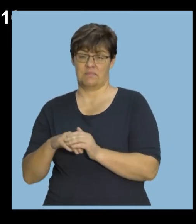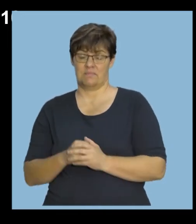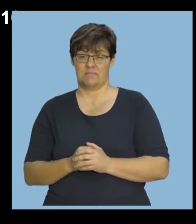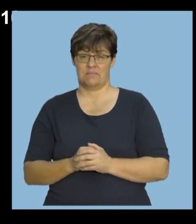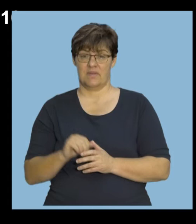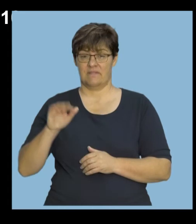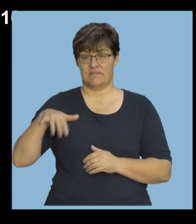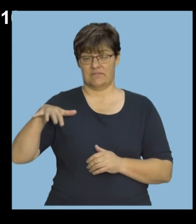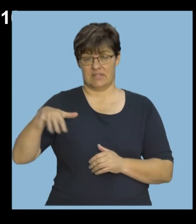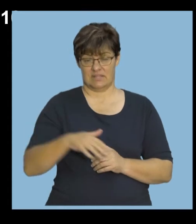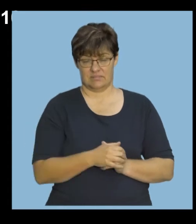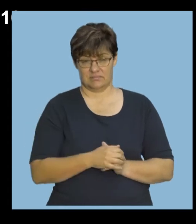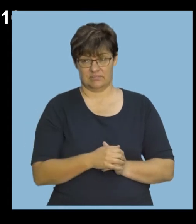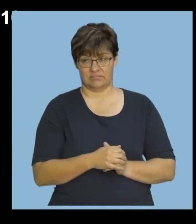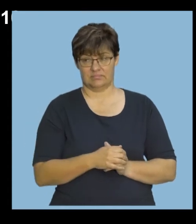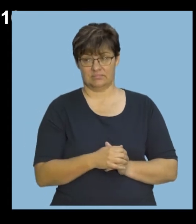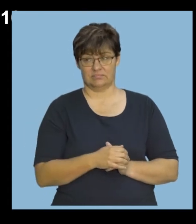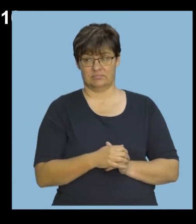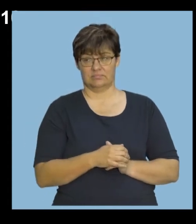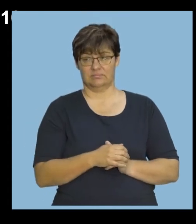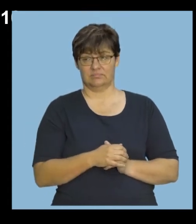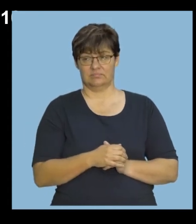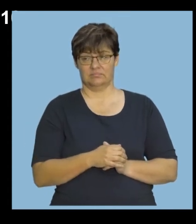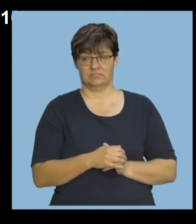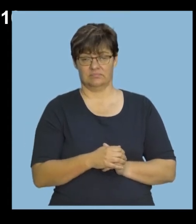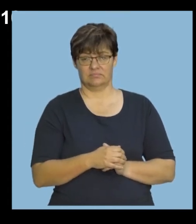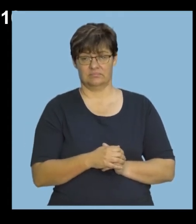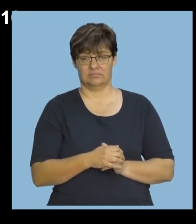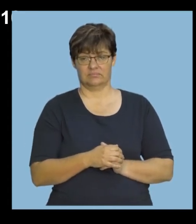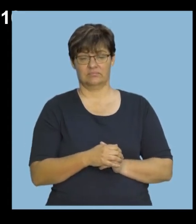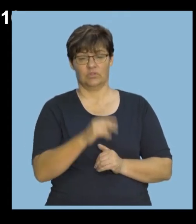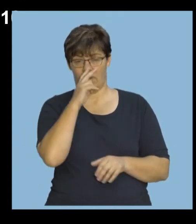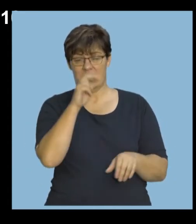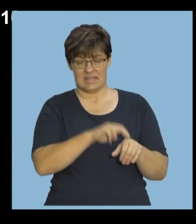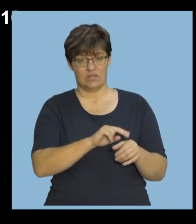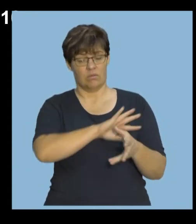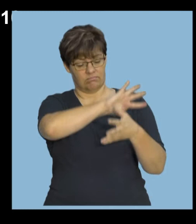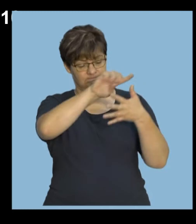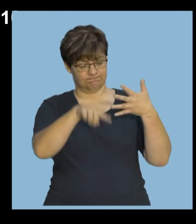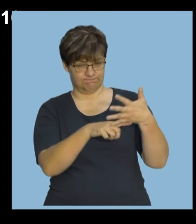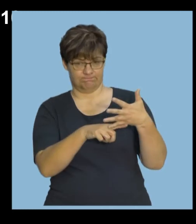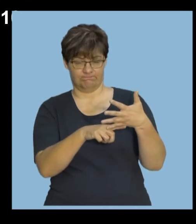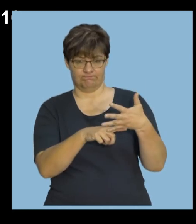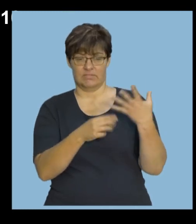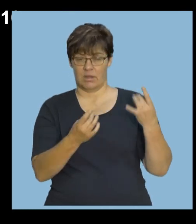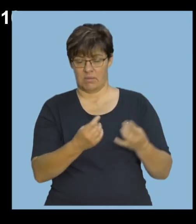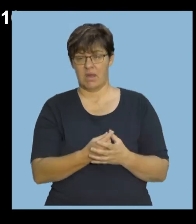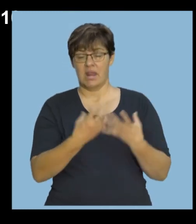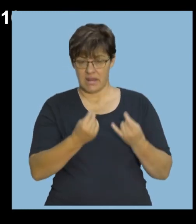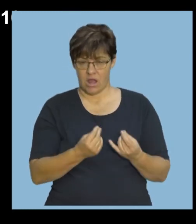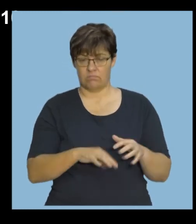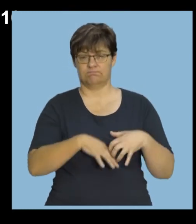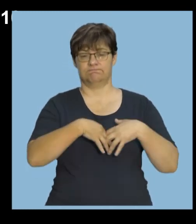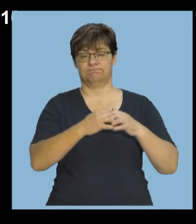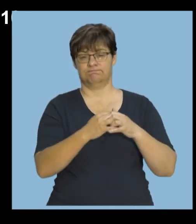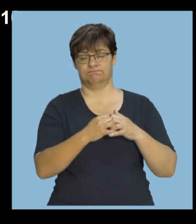maximum, which is 15. Okay, I need that as part of 5-number summary. Now let's draw the Whisker plot.